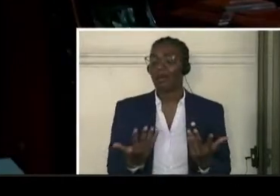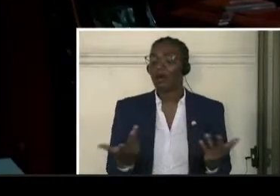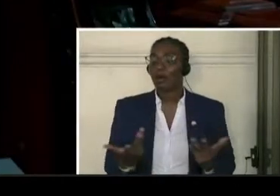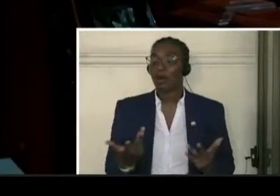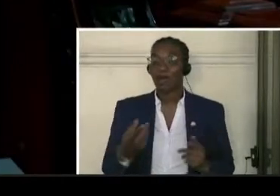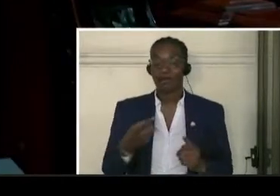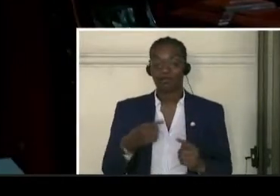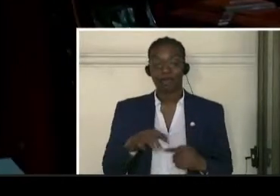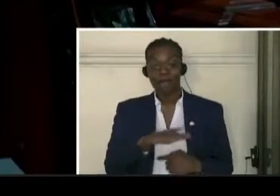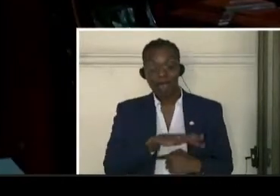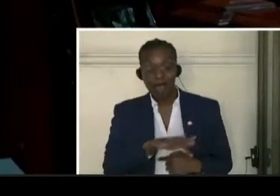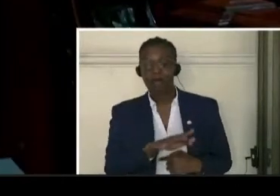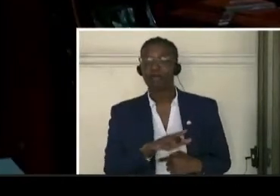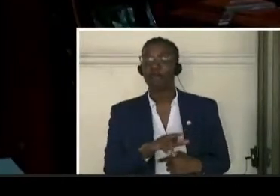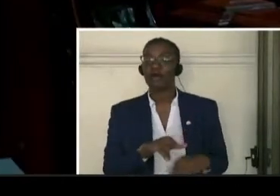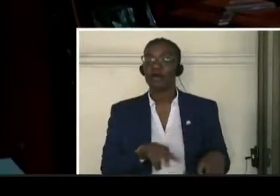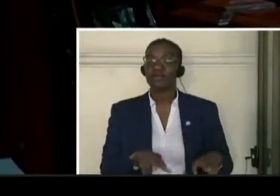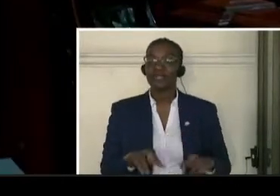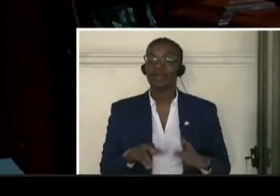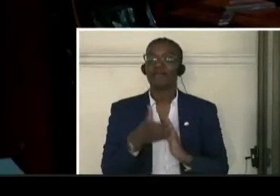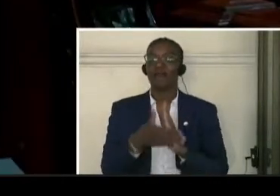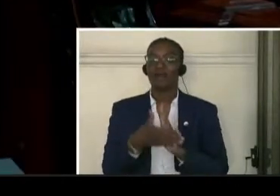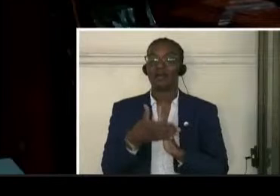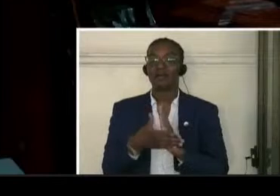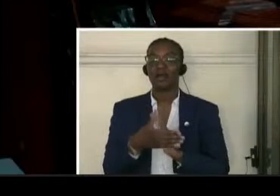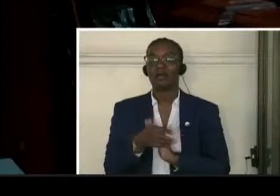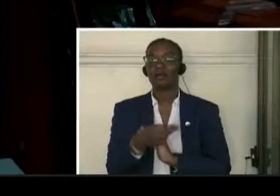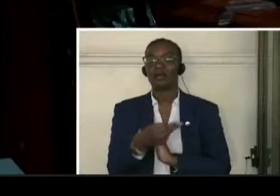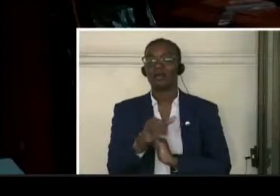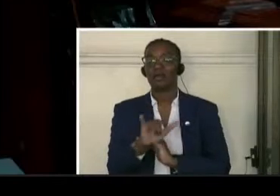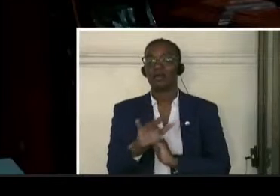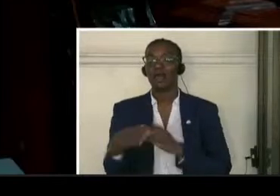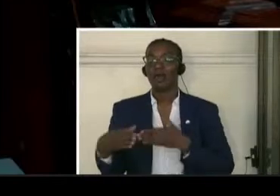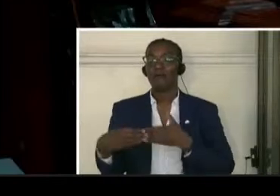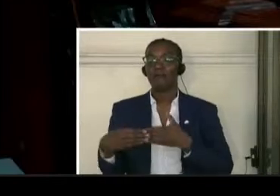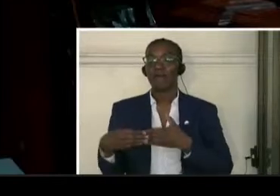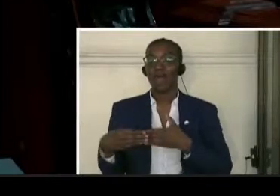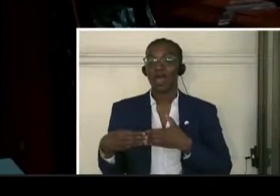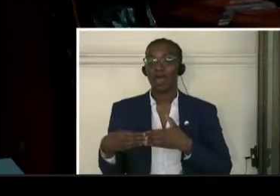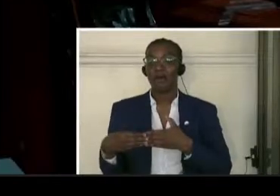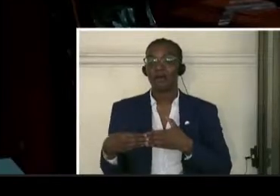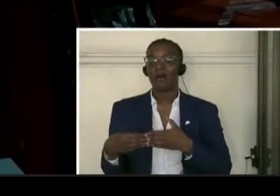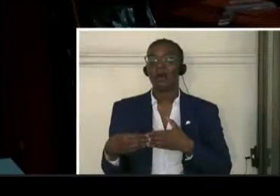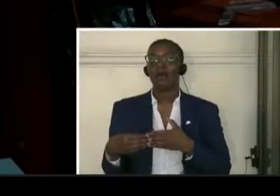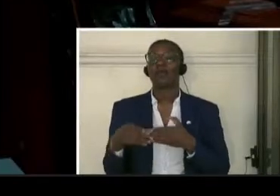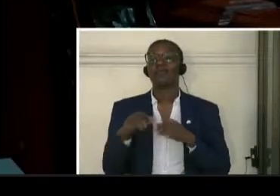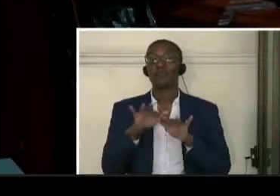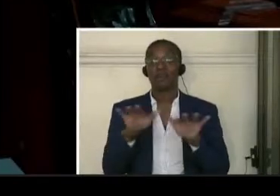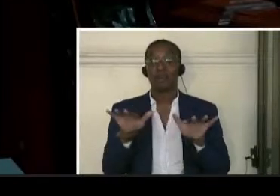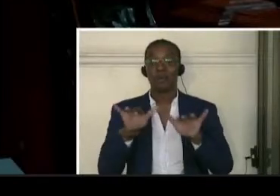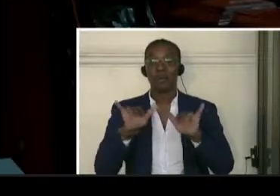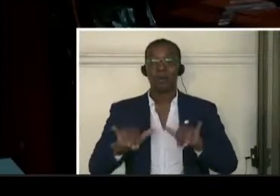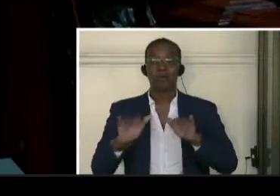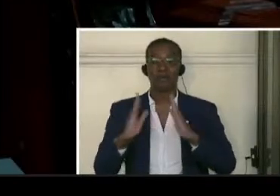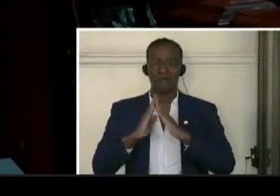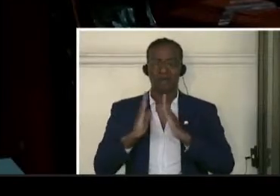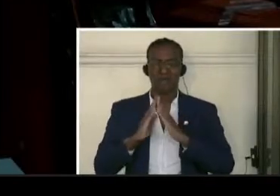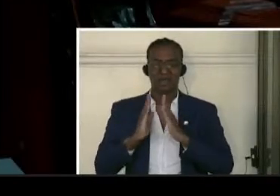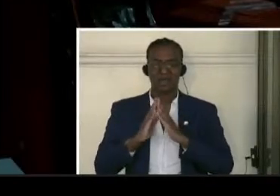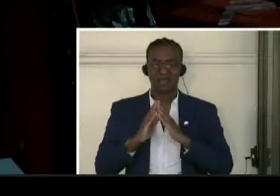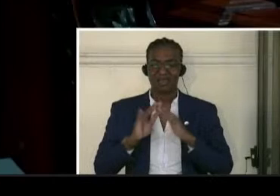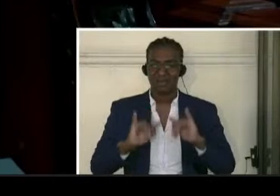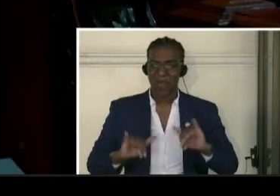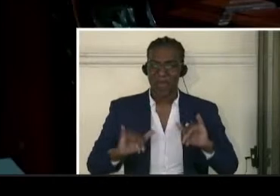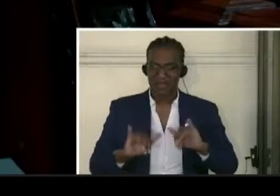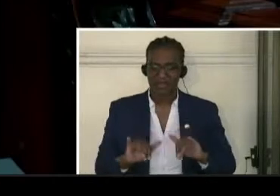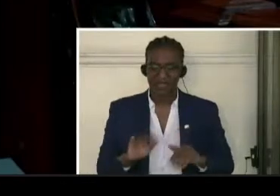around the areas of Reservoir Hills, where a member of the DA, Honorable Nair, was saying those people are waiting for houses. They're